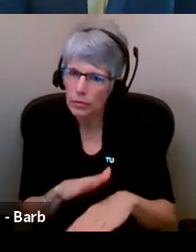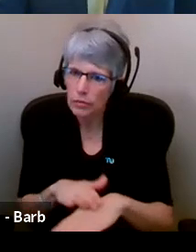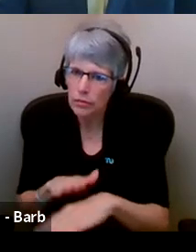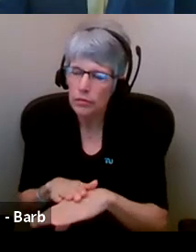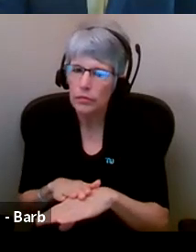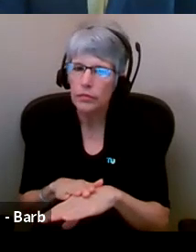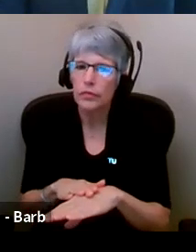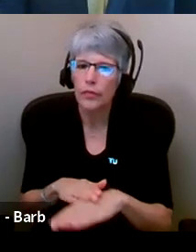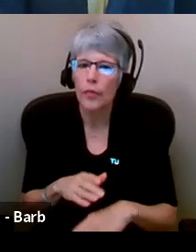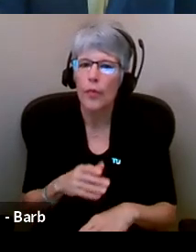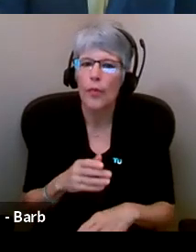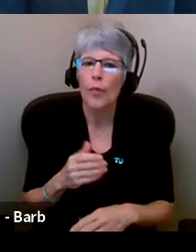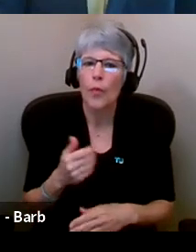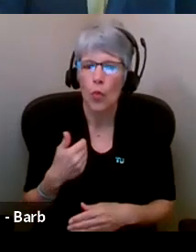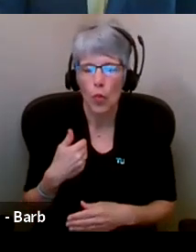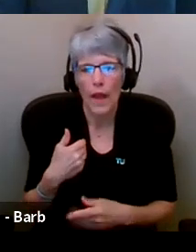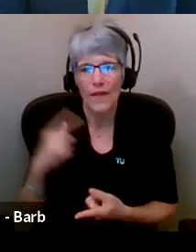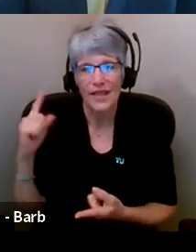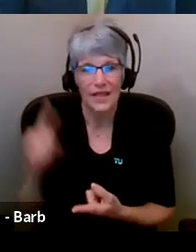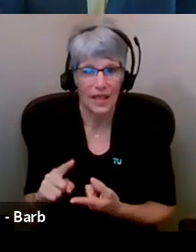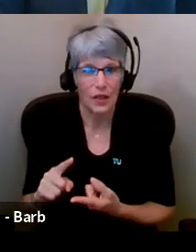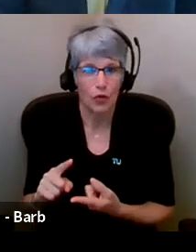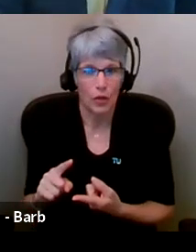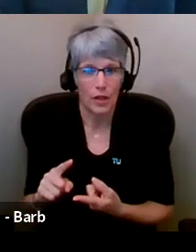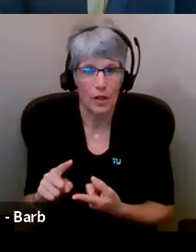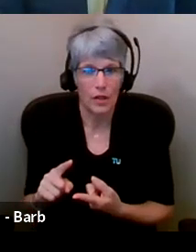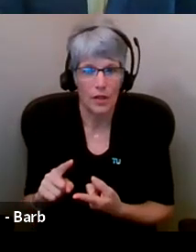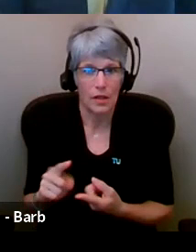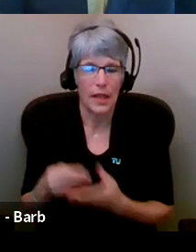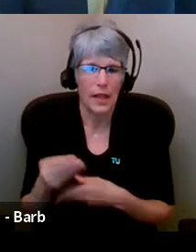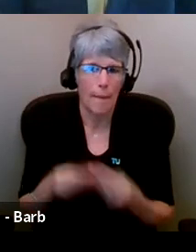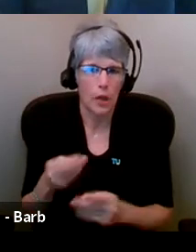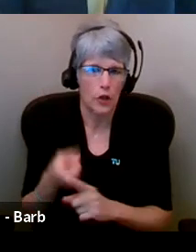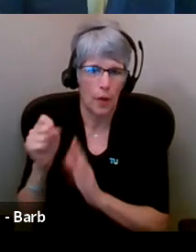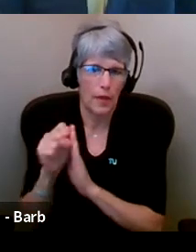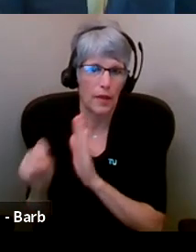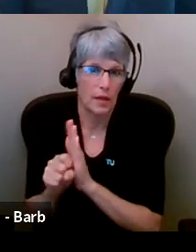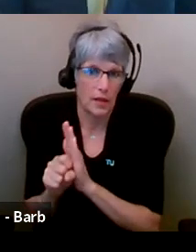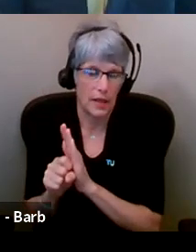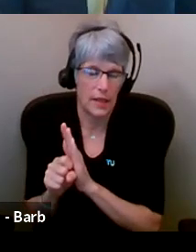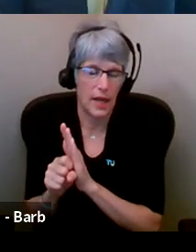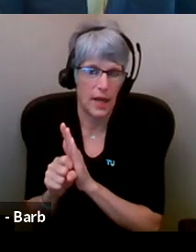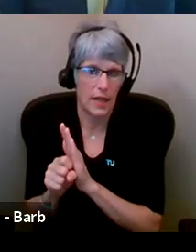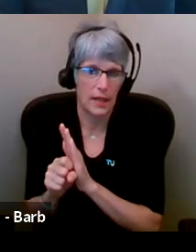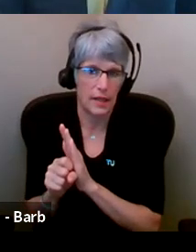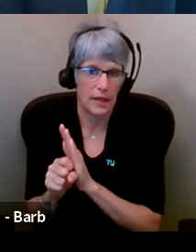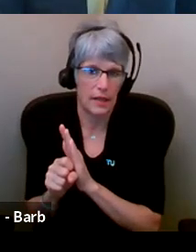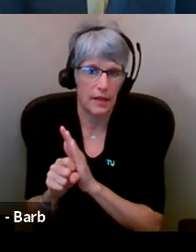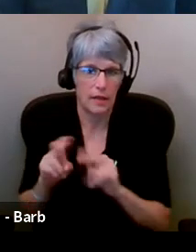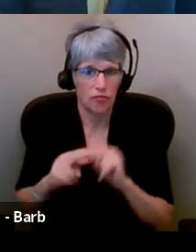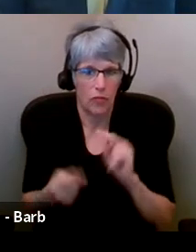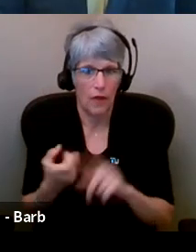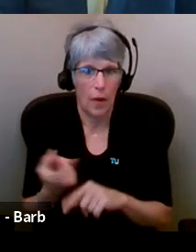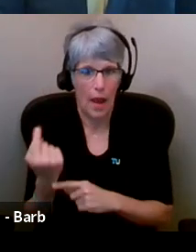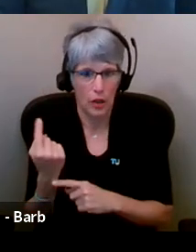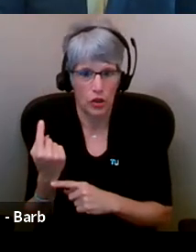received a decrease in terms of our budget from the state. We are down from last year when it comes